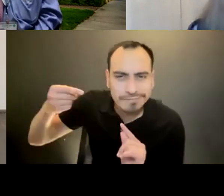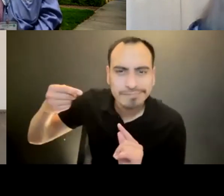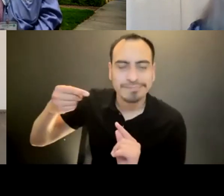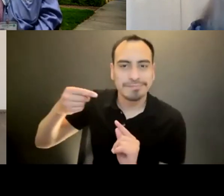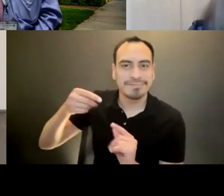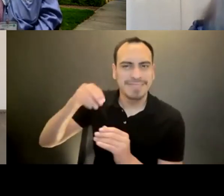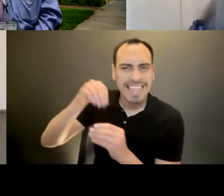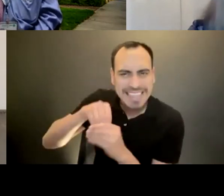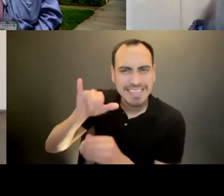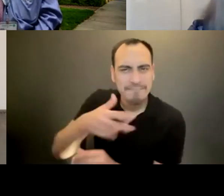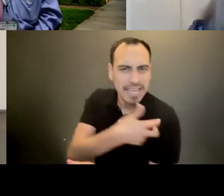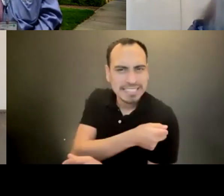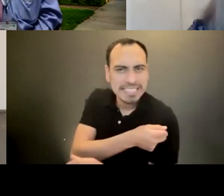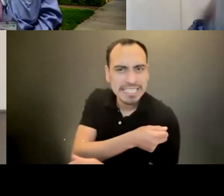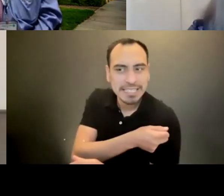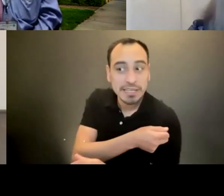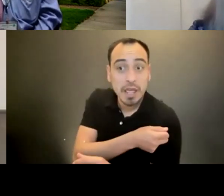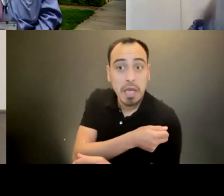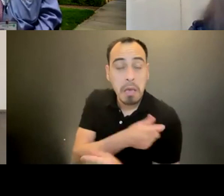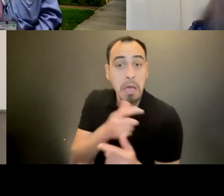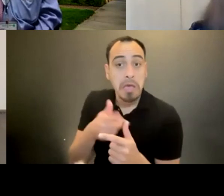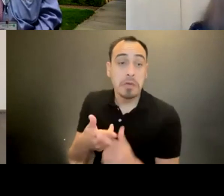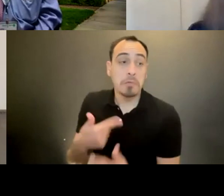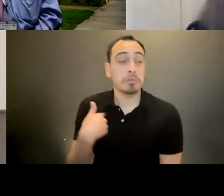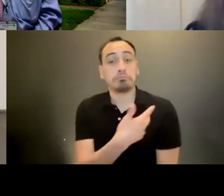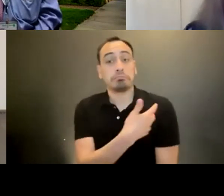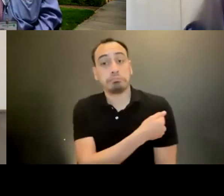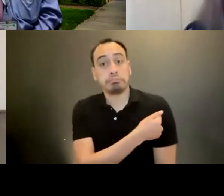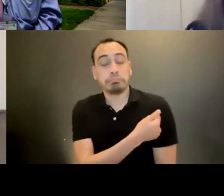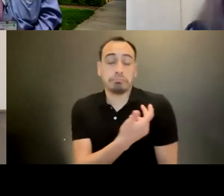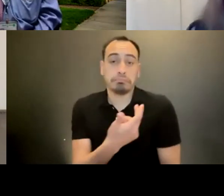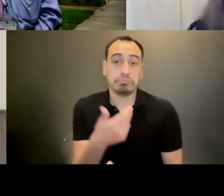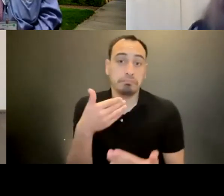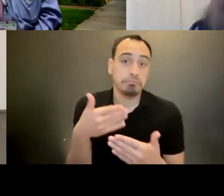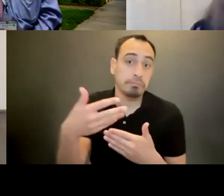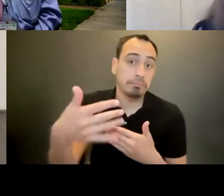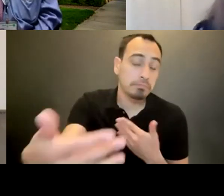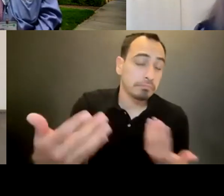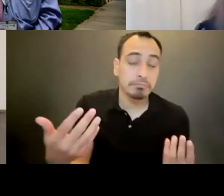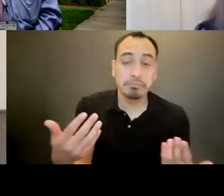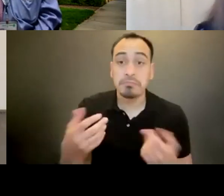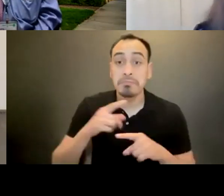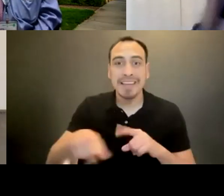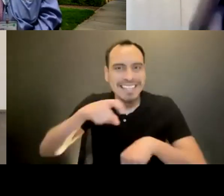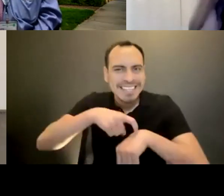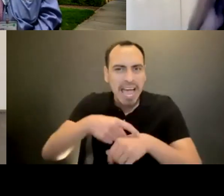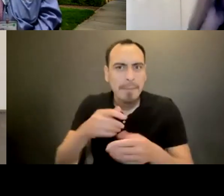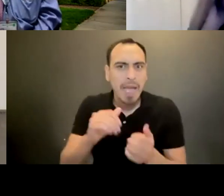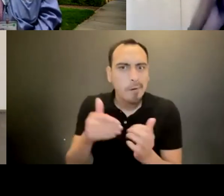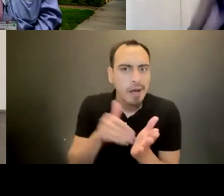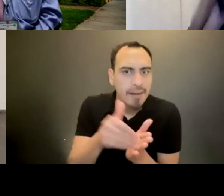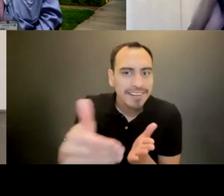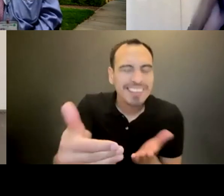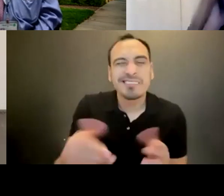so I think a lot of the timing is going to be based on how the pandemic